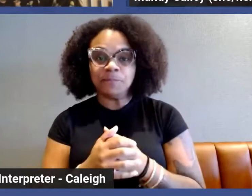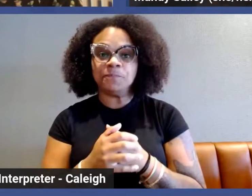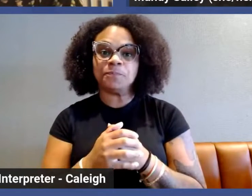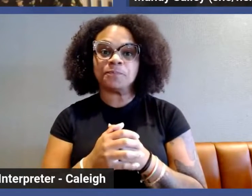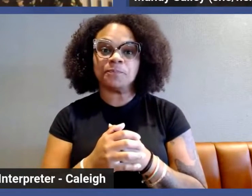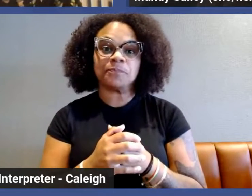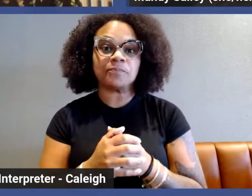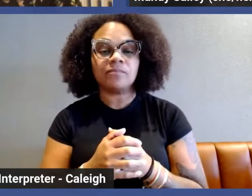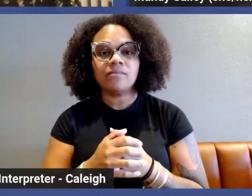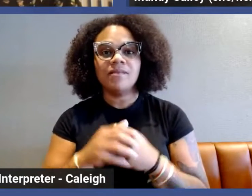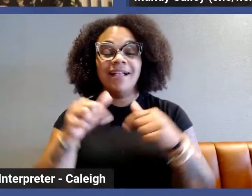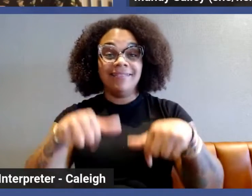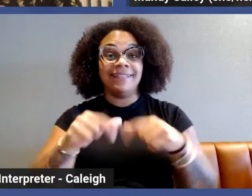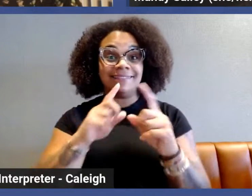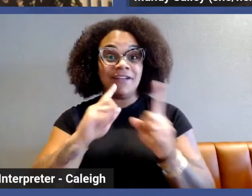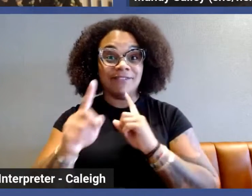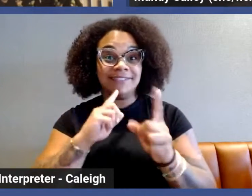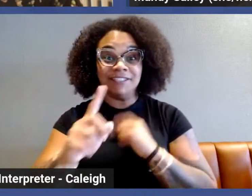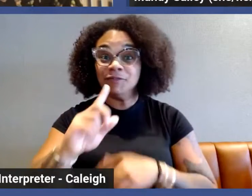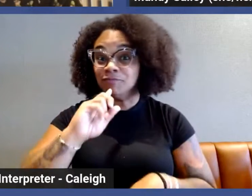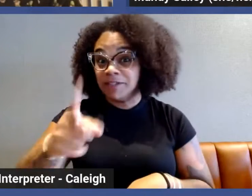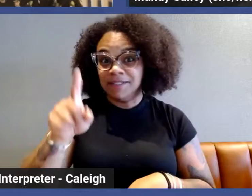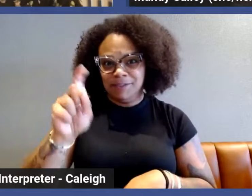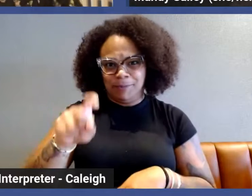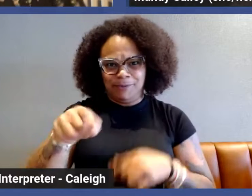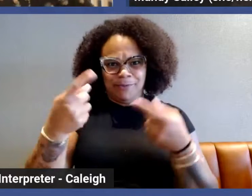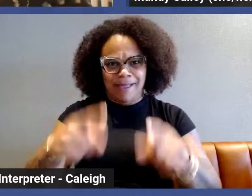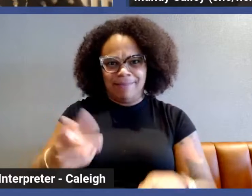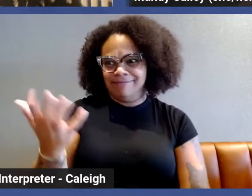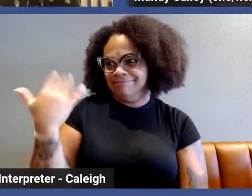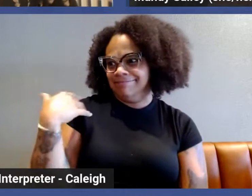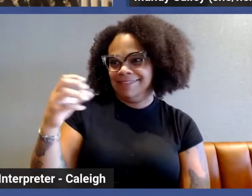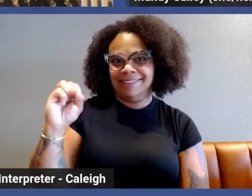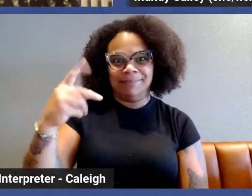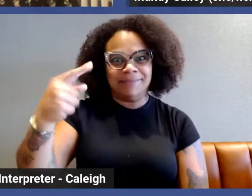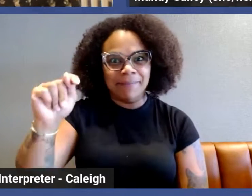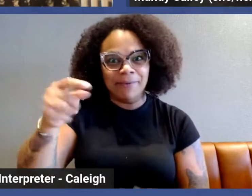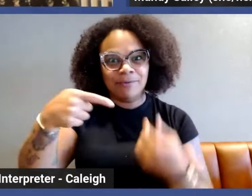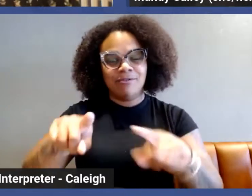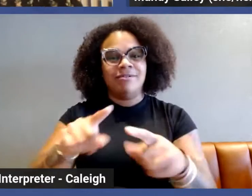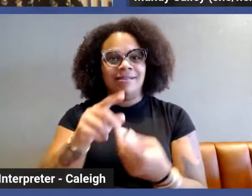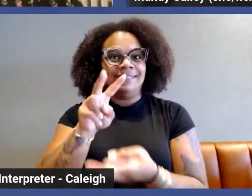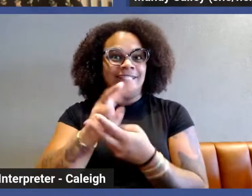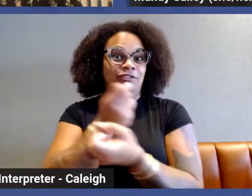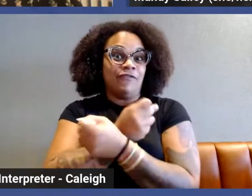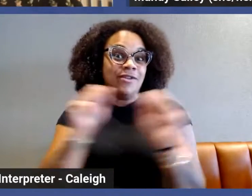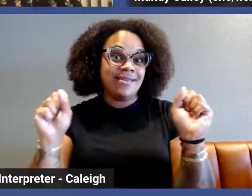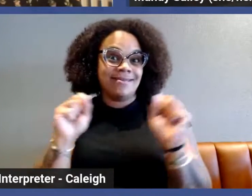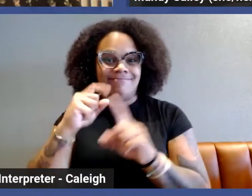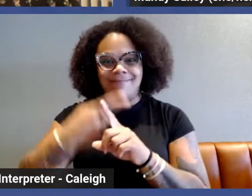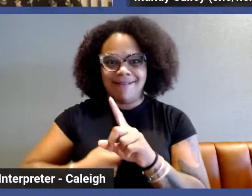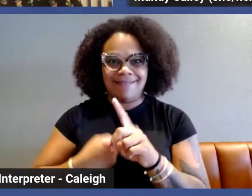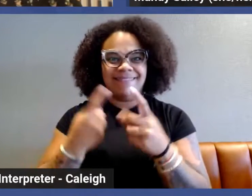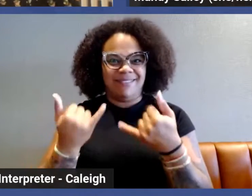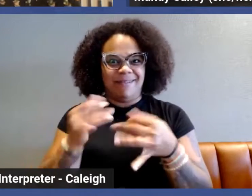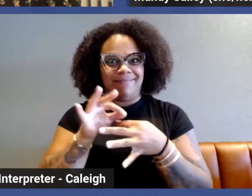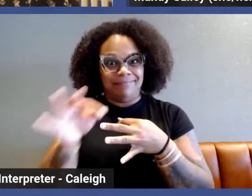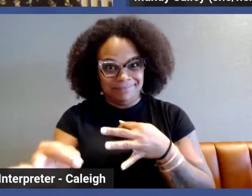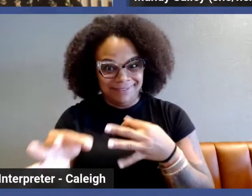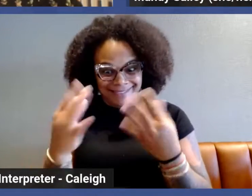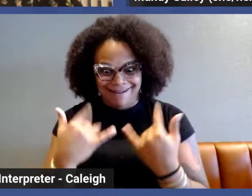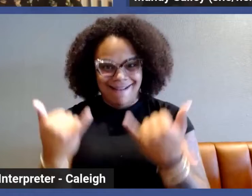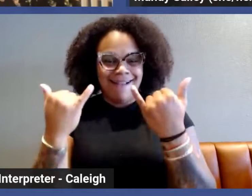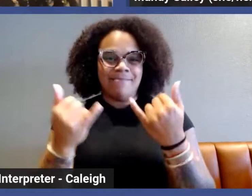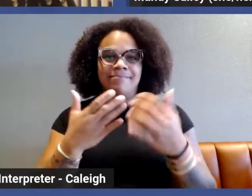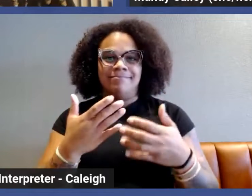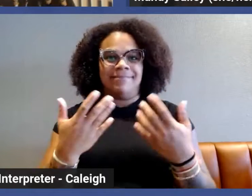a postponed conversation. We were supposed to do this way back in September for Sexual Freedom Month, so I'm really glad we were able to make this happen today and on